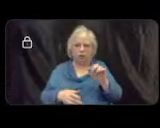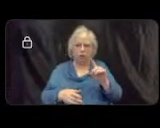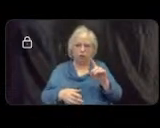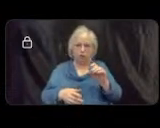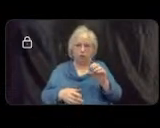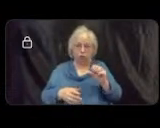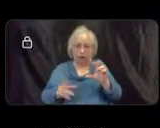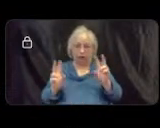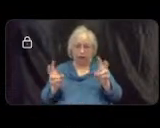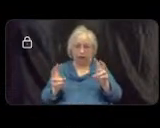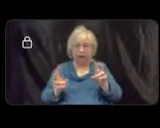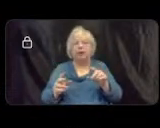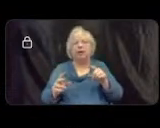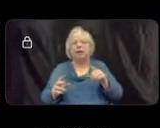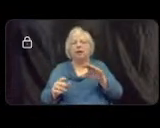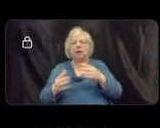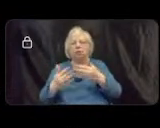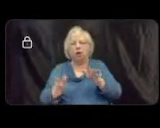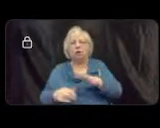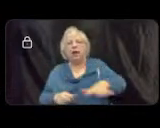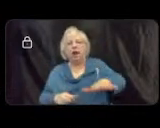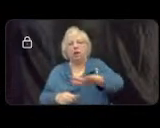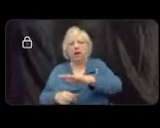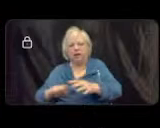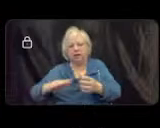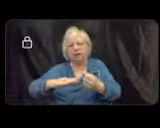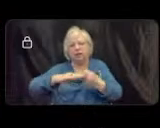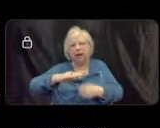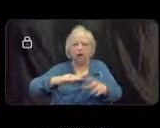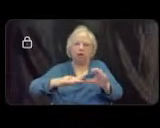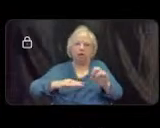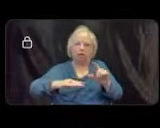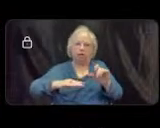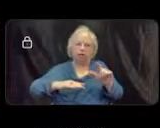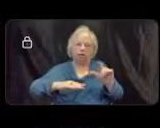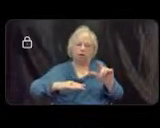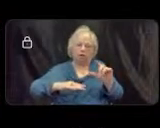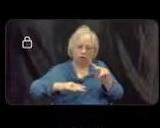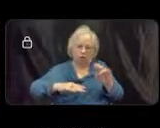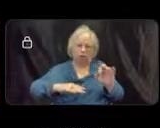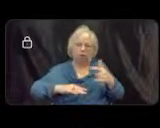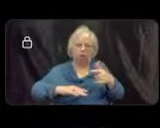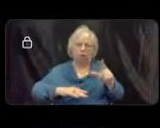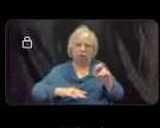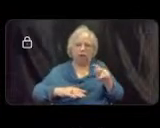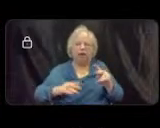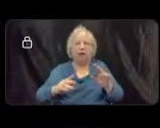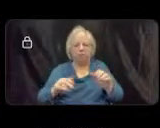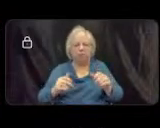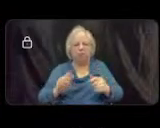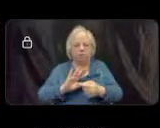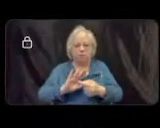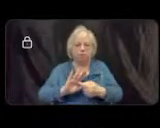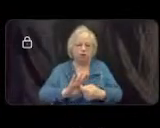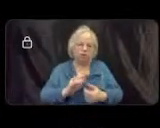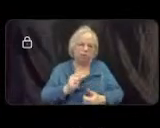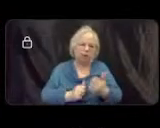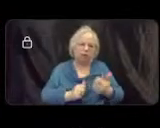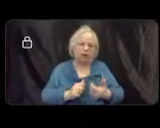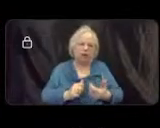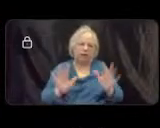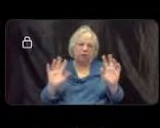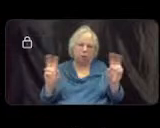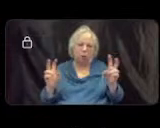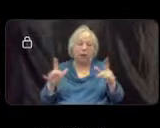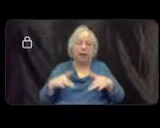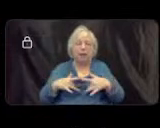In this general area, the area south of Colonel Glenn was originally shown mostly as light industrial. Many years